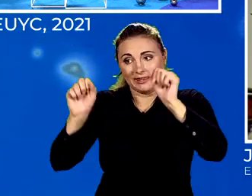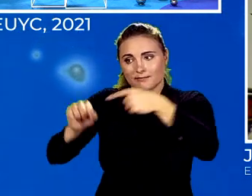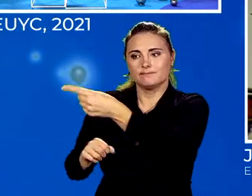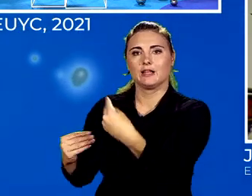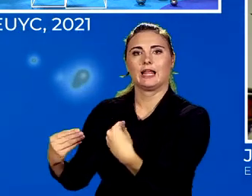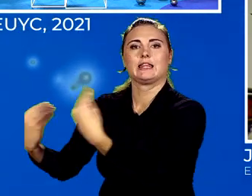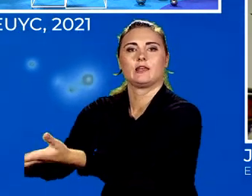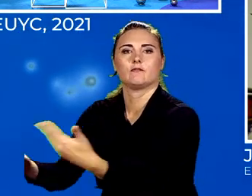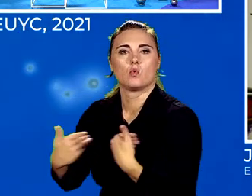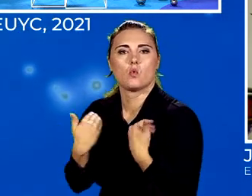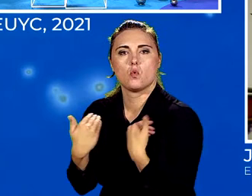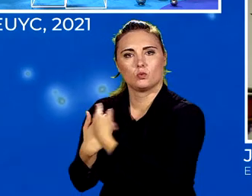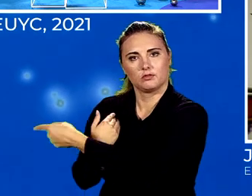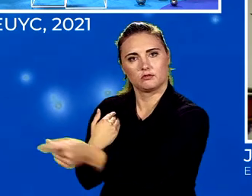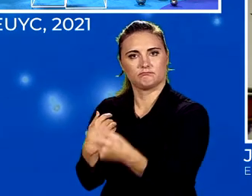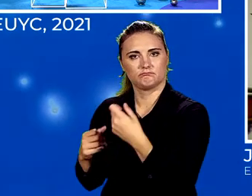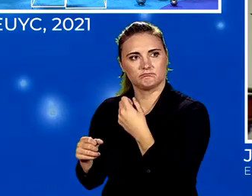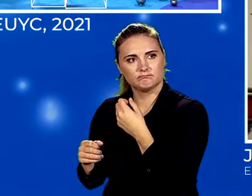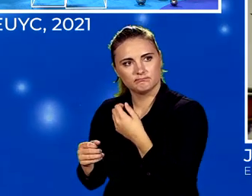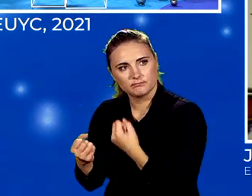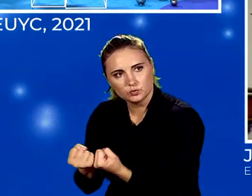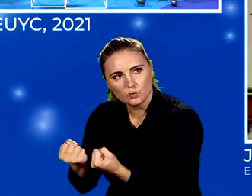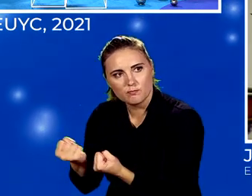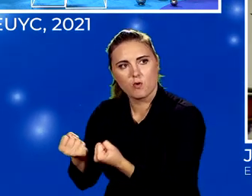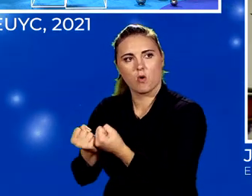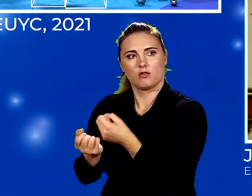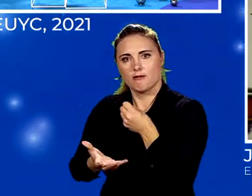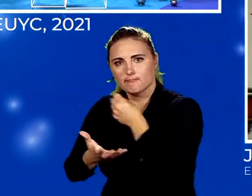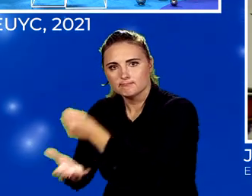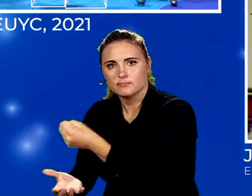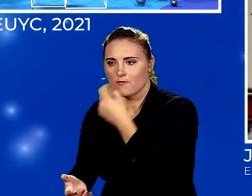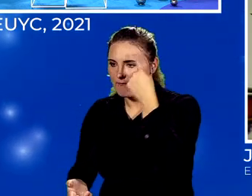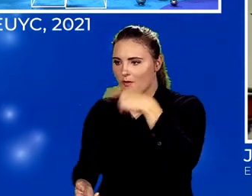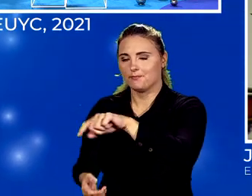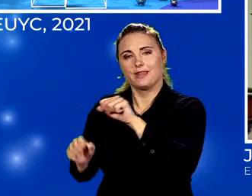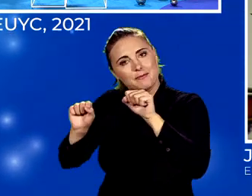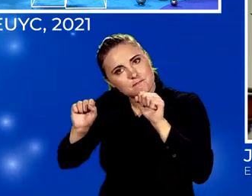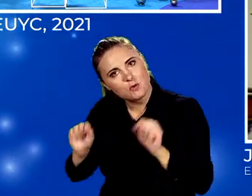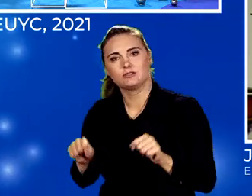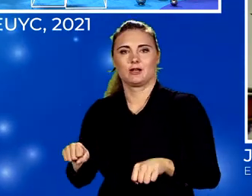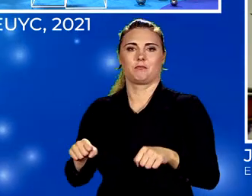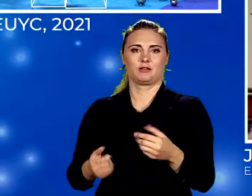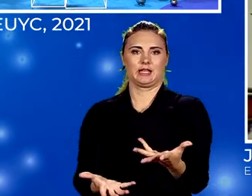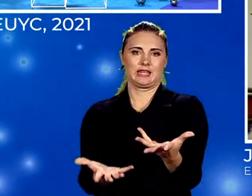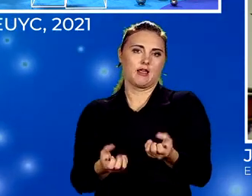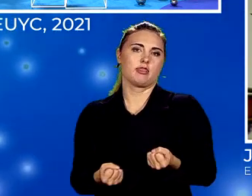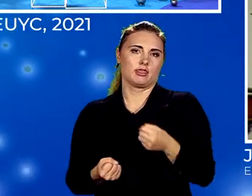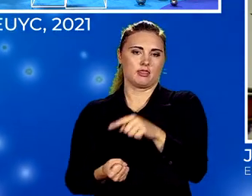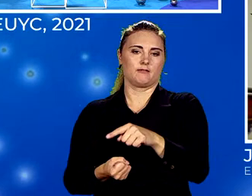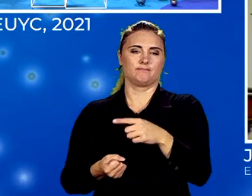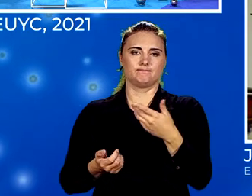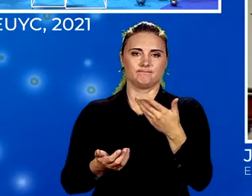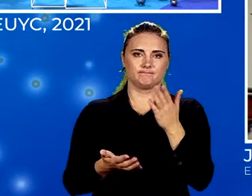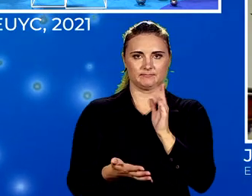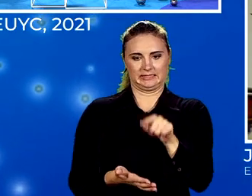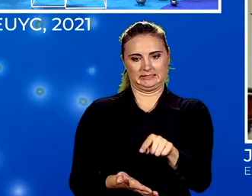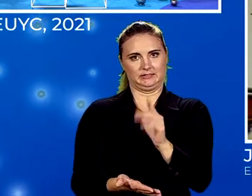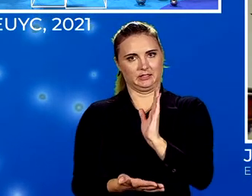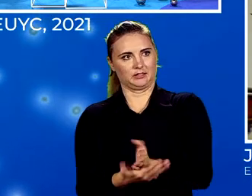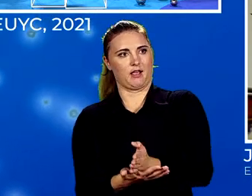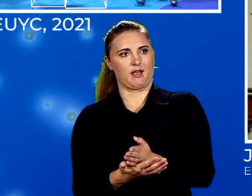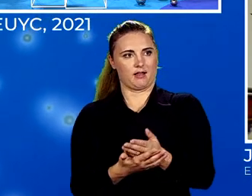young people with fewer opportunities, or at least to have the opportunity to run the extra mile and reach out to those young people.